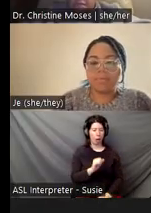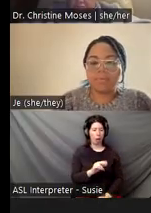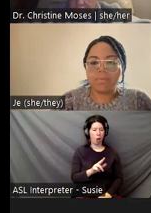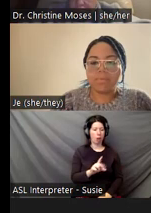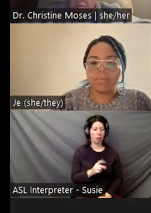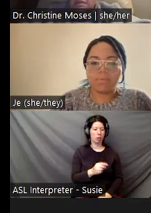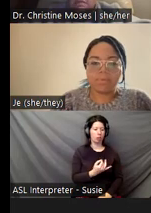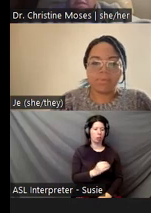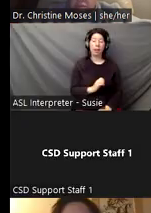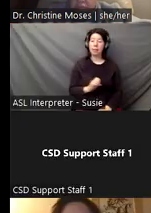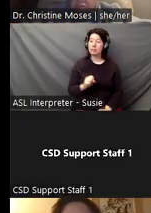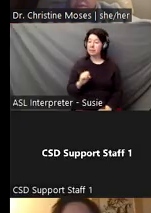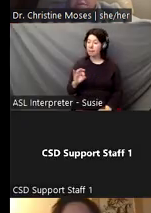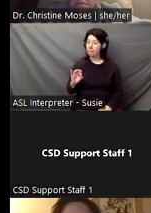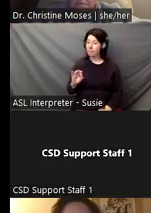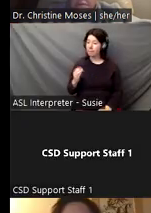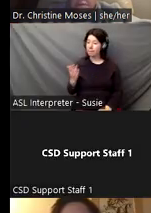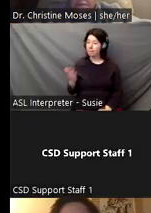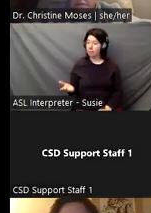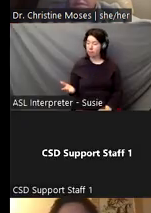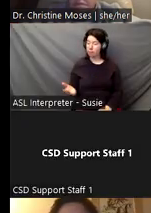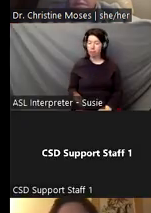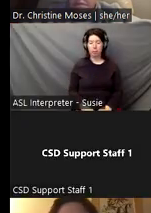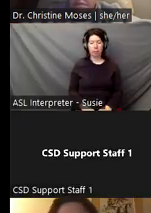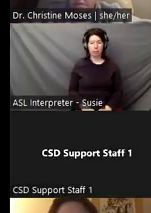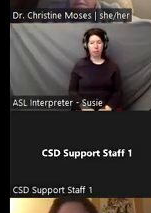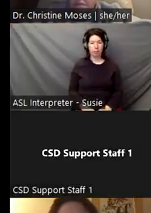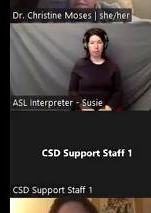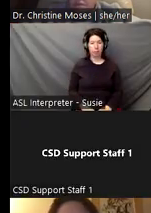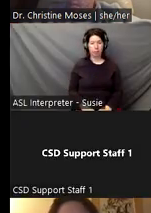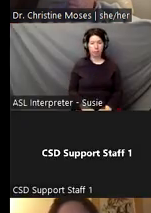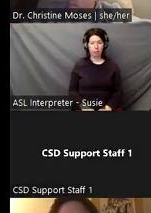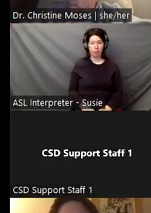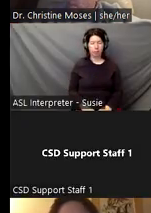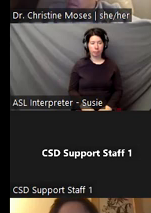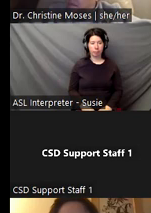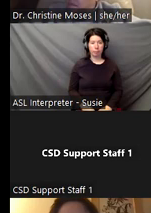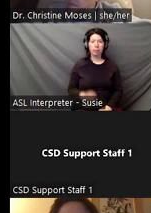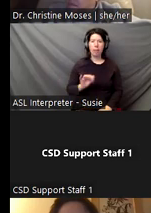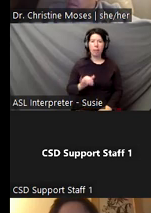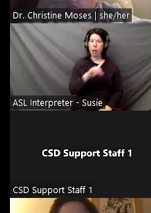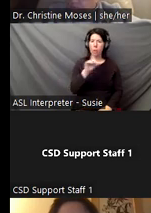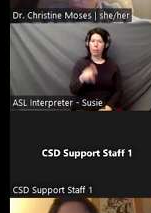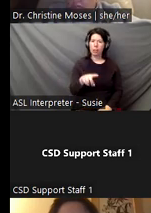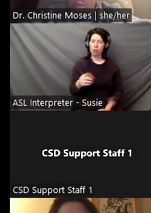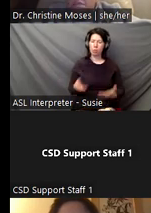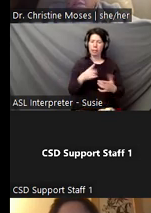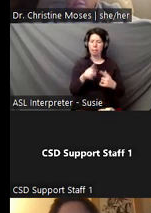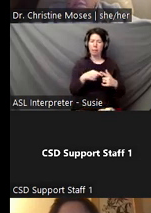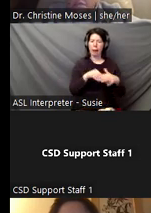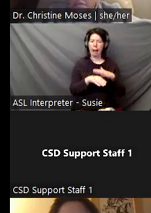Yeah, just really quickly, I think if the question was raised about accessing